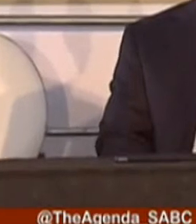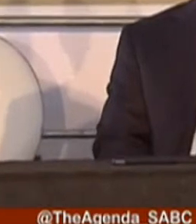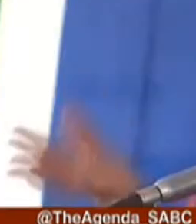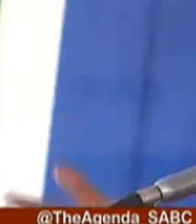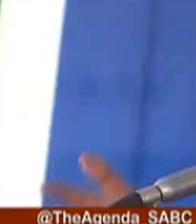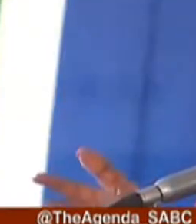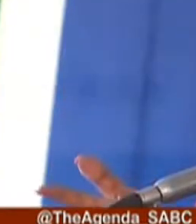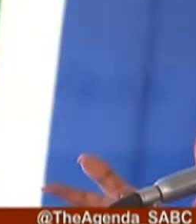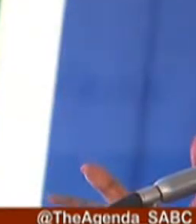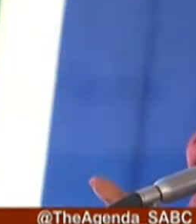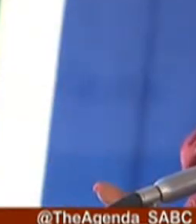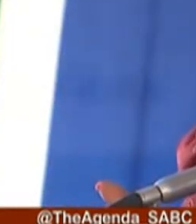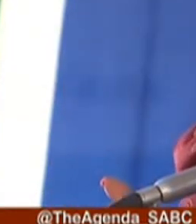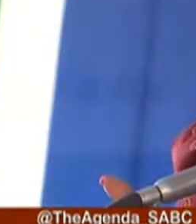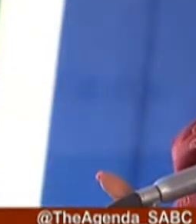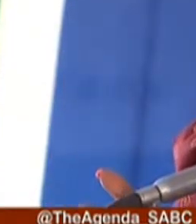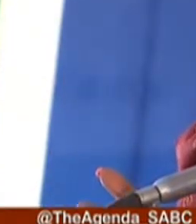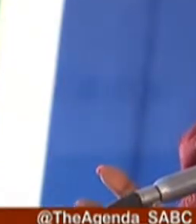Free State mona batu